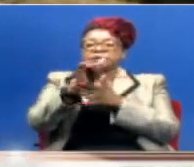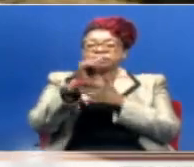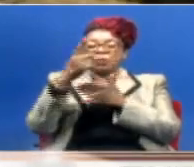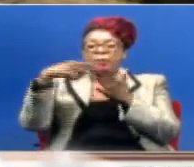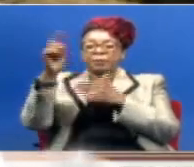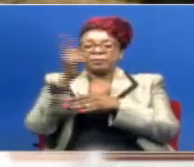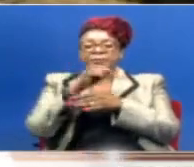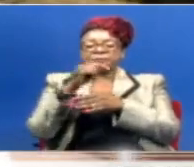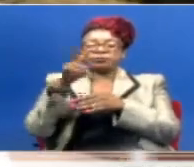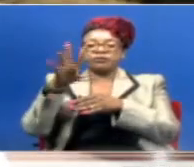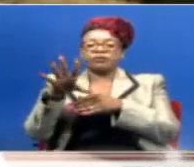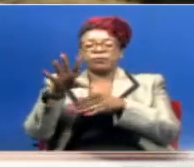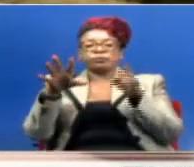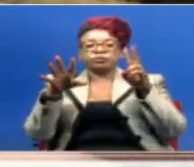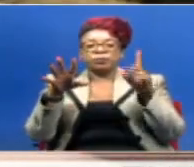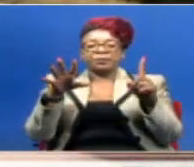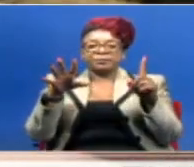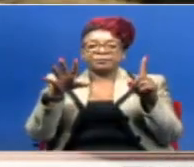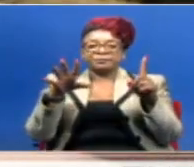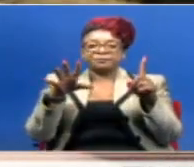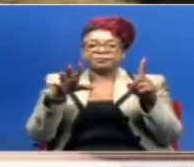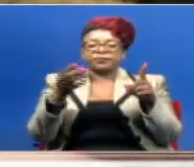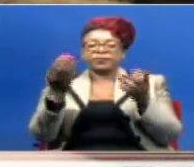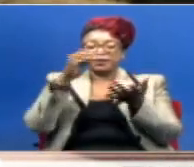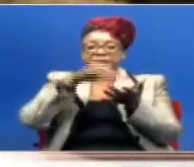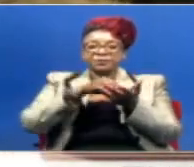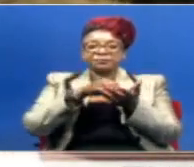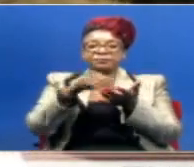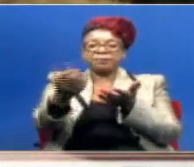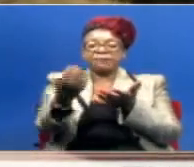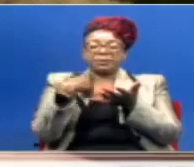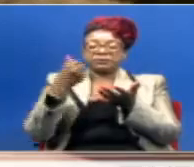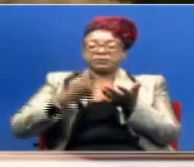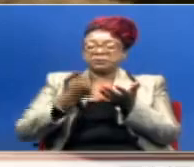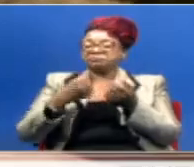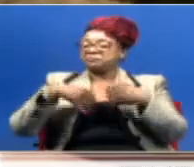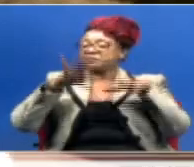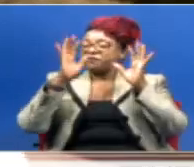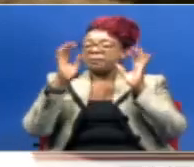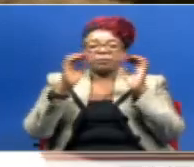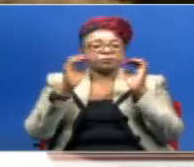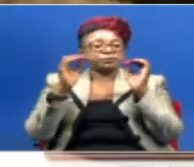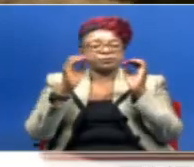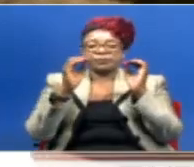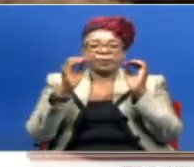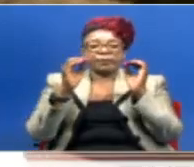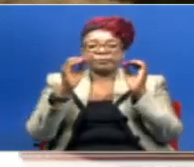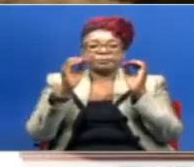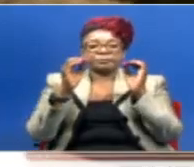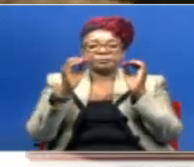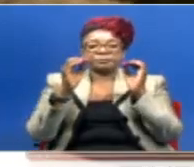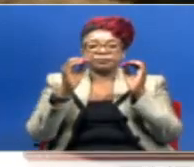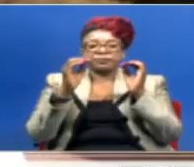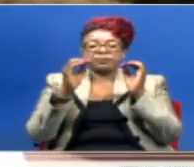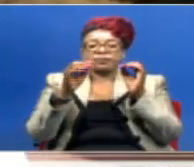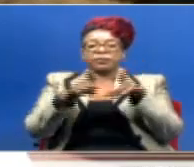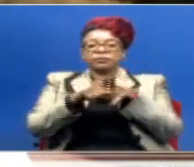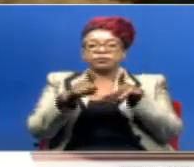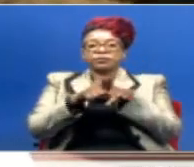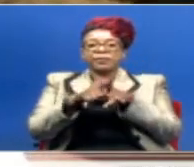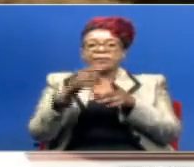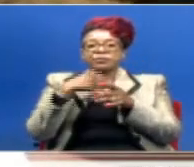24-21. And I congratulate my guards for not giving up. So far, so good. Two matches won. We only have one